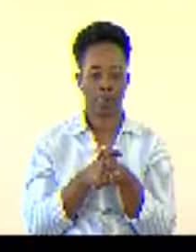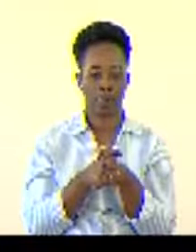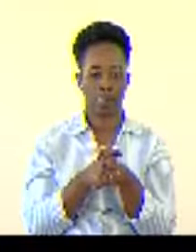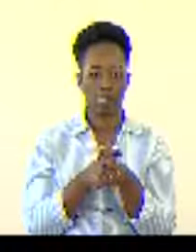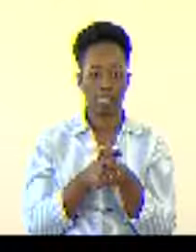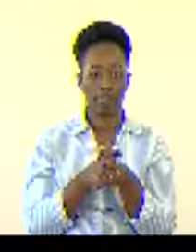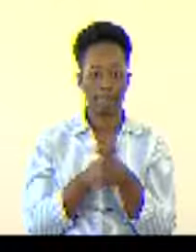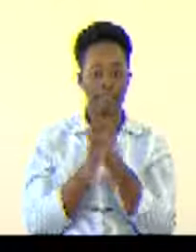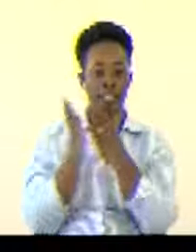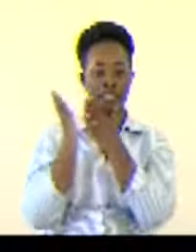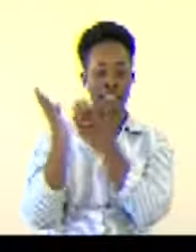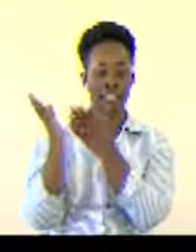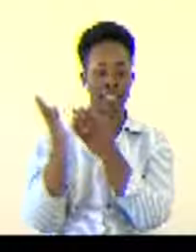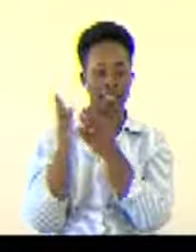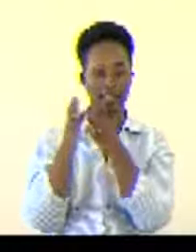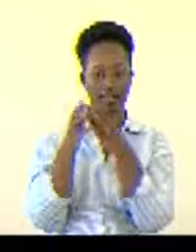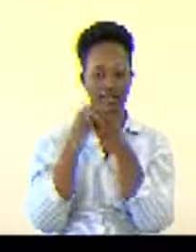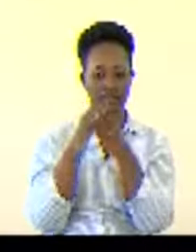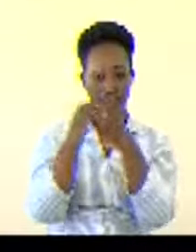a financial